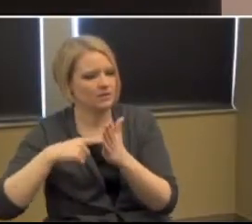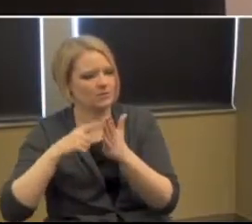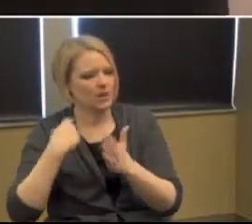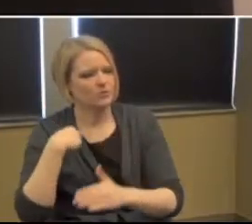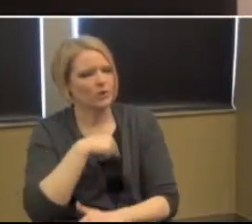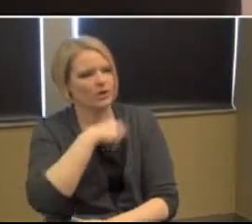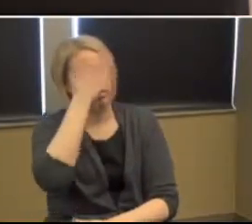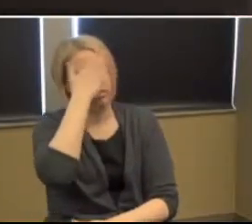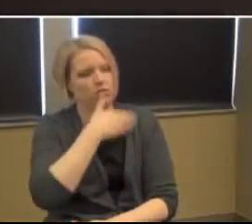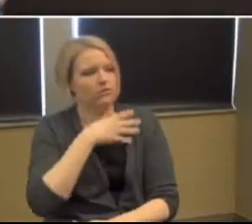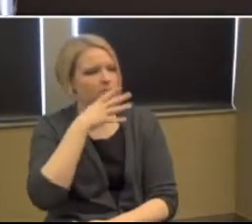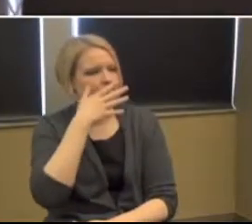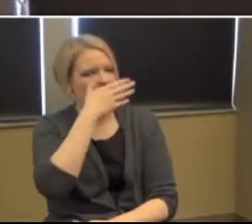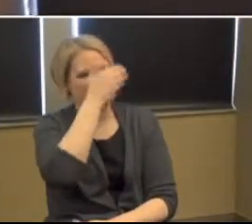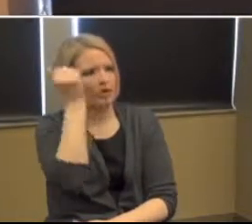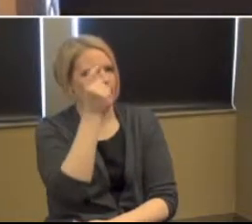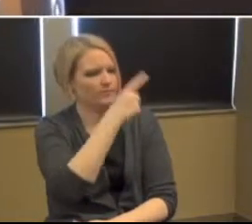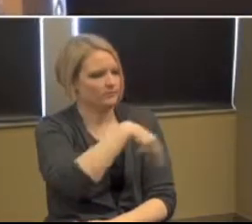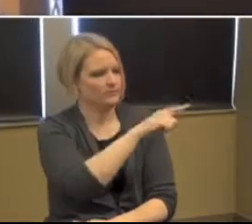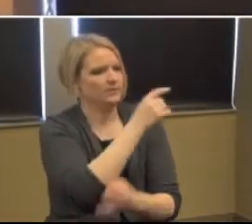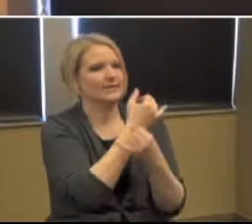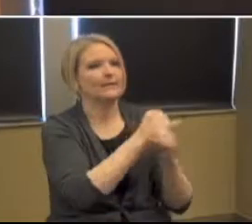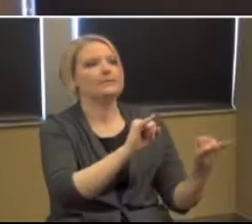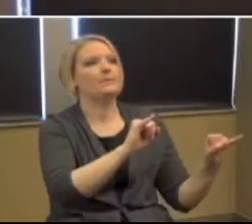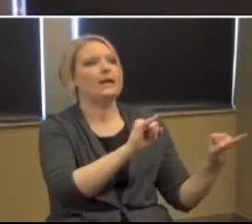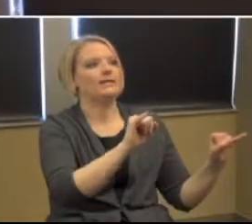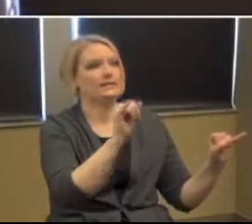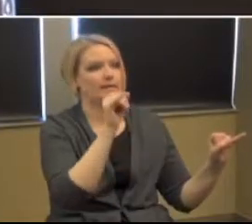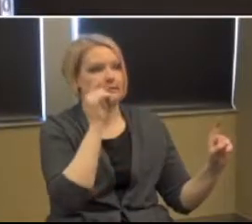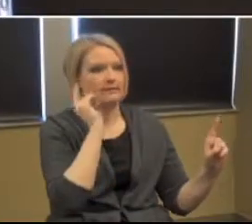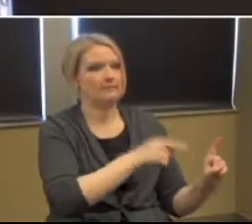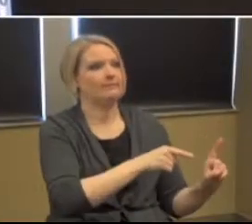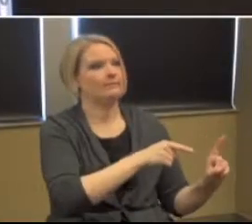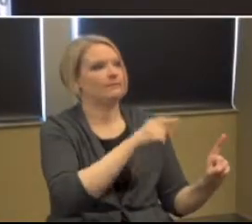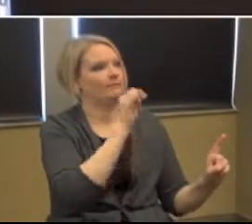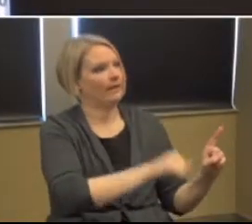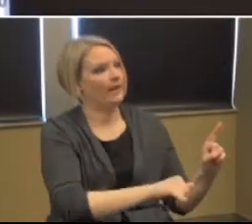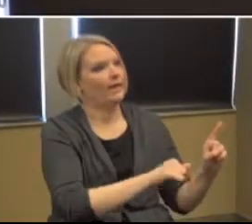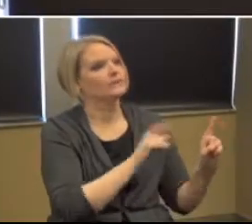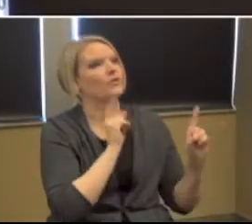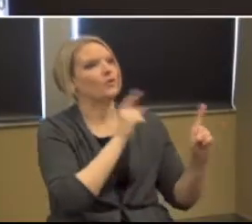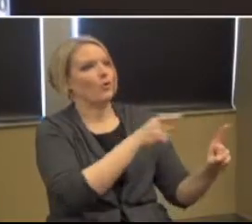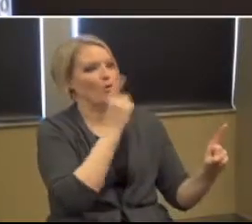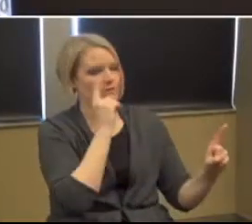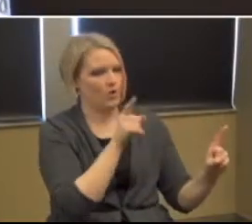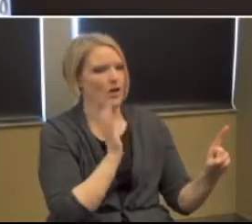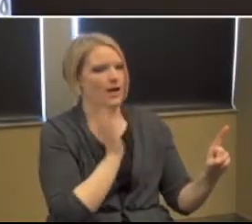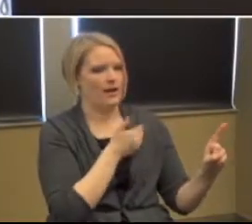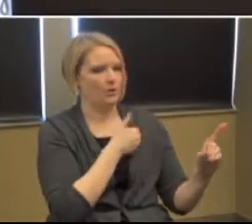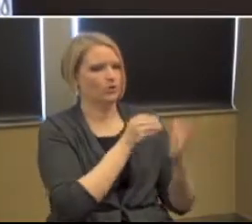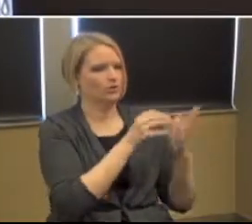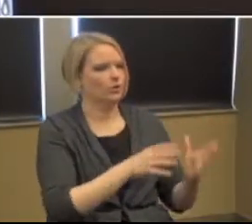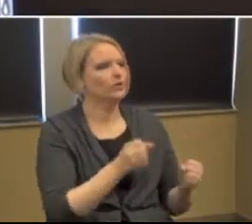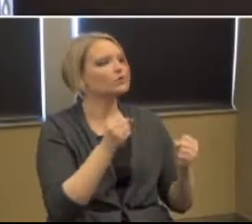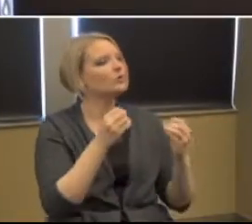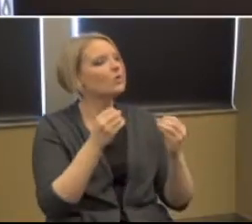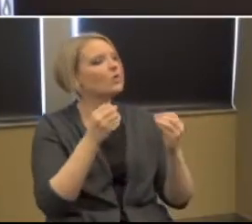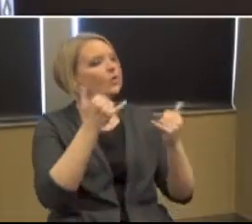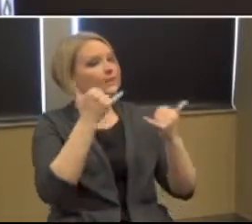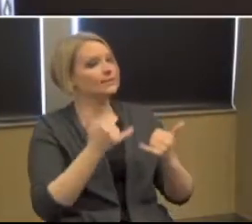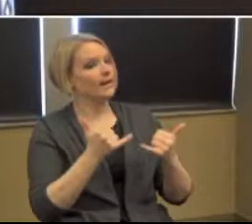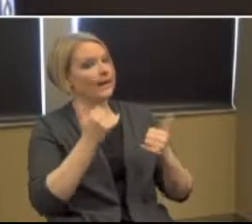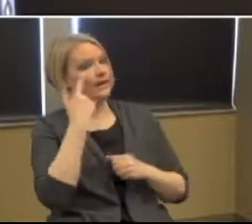easy to forget that independence is the end all goal for our students. And so today,